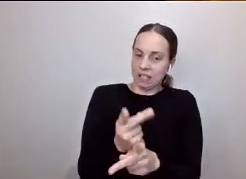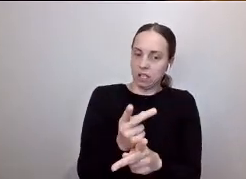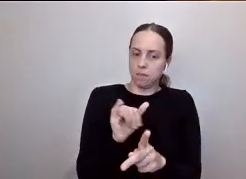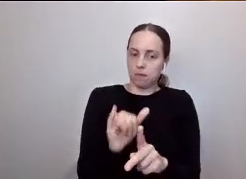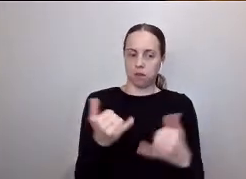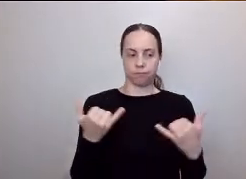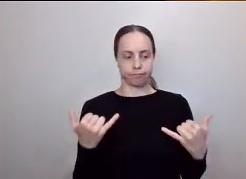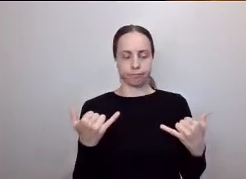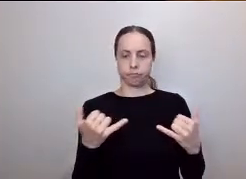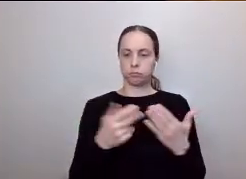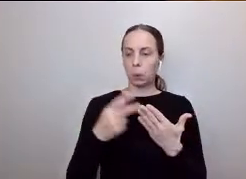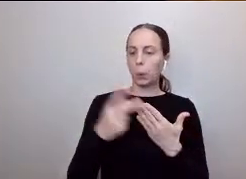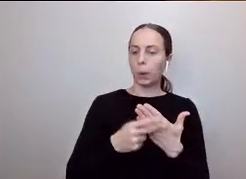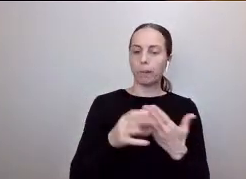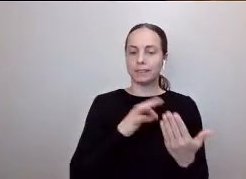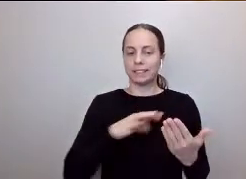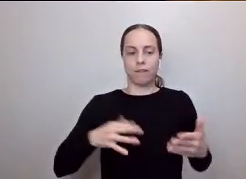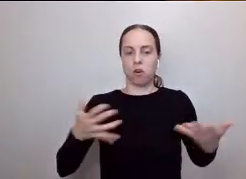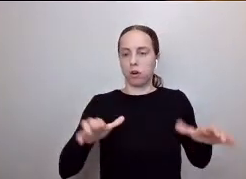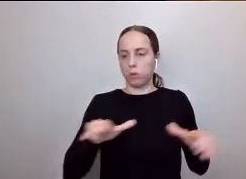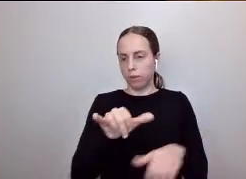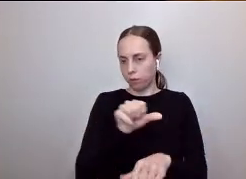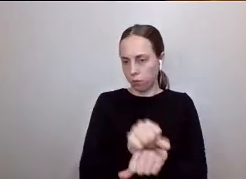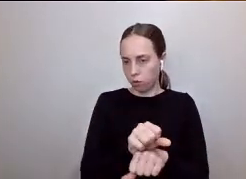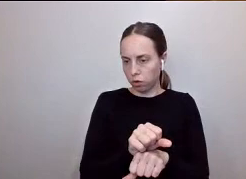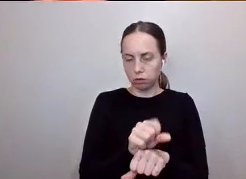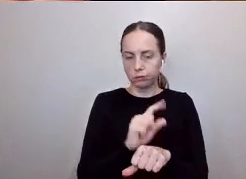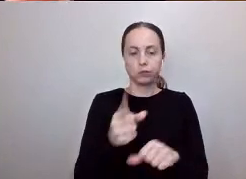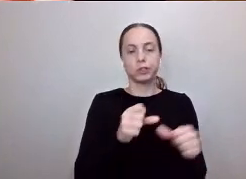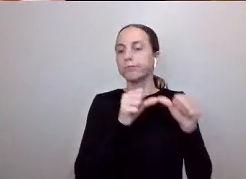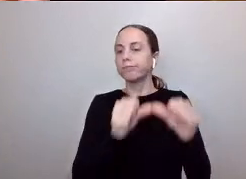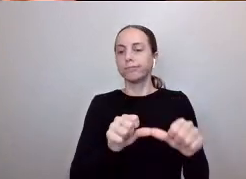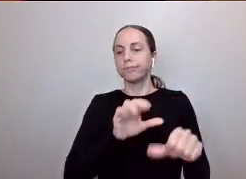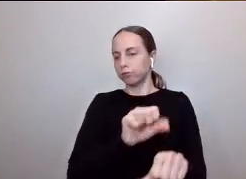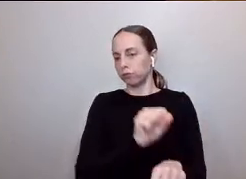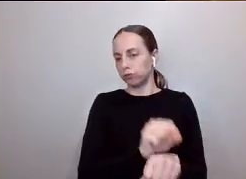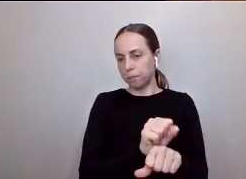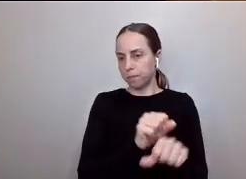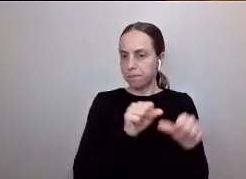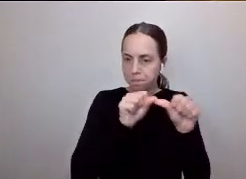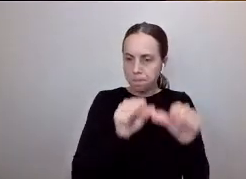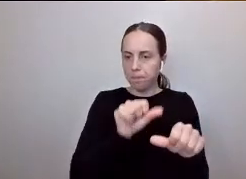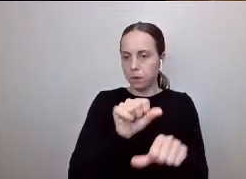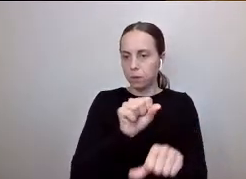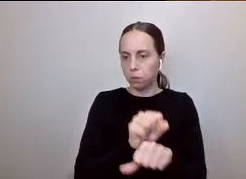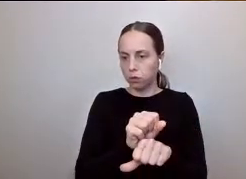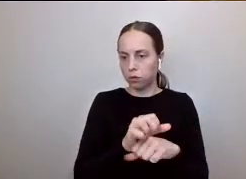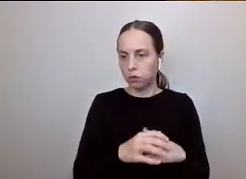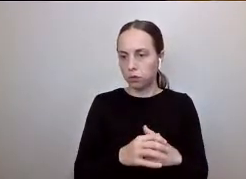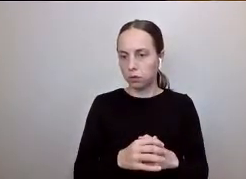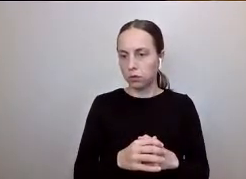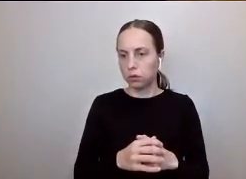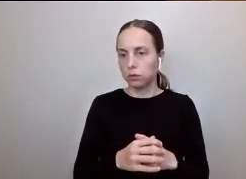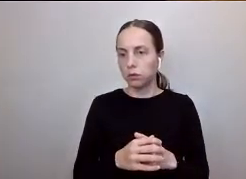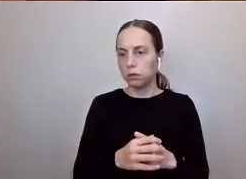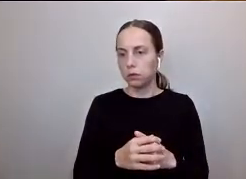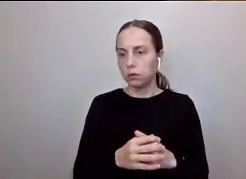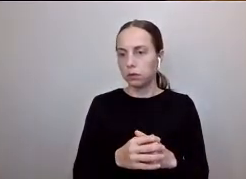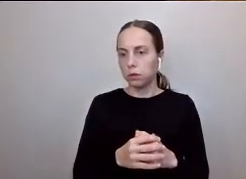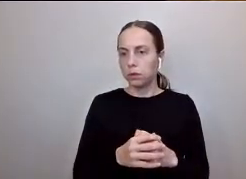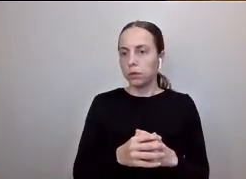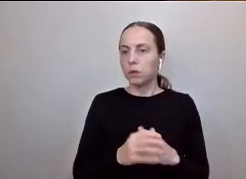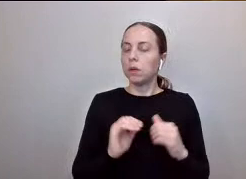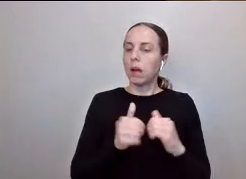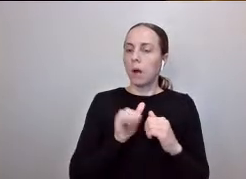that are already doing the work, them continuing to do the work, how that would take away so significantly for